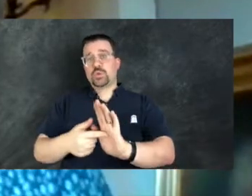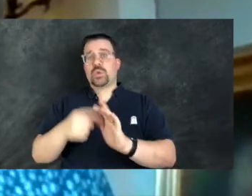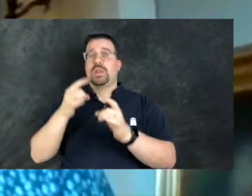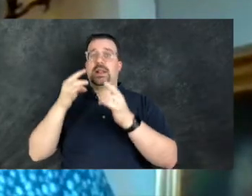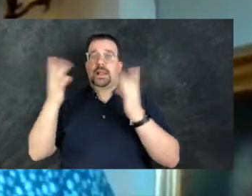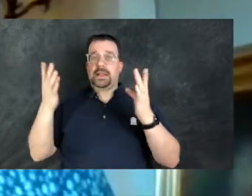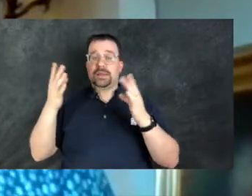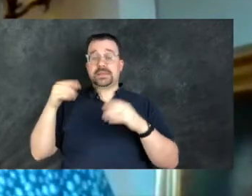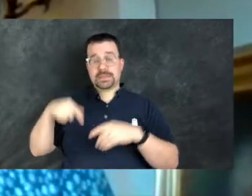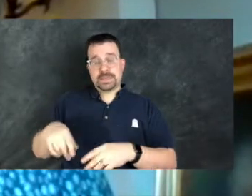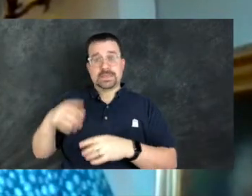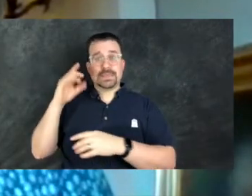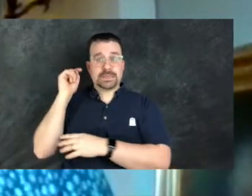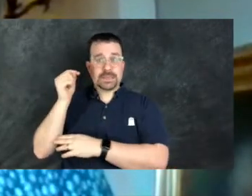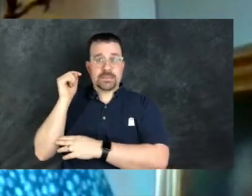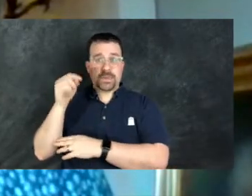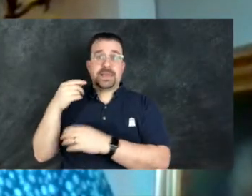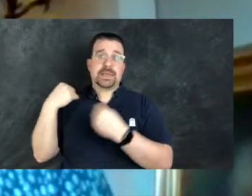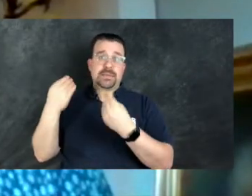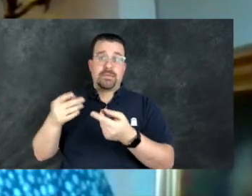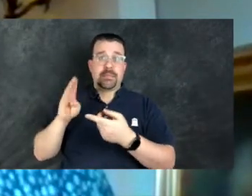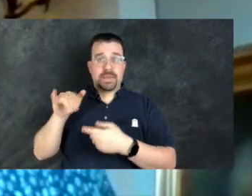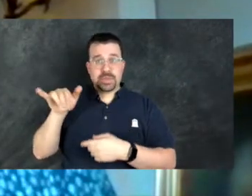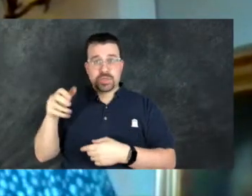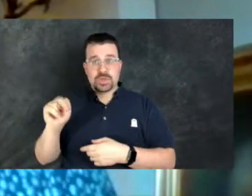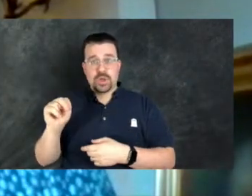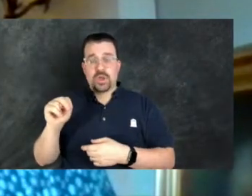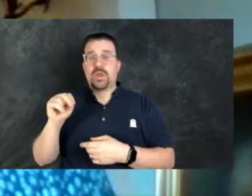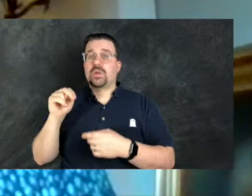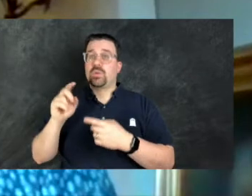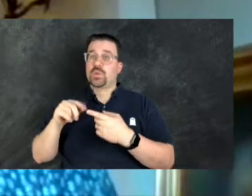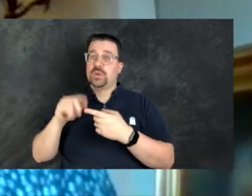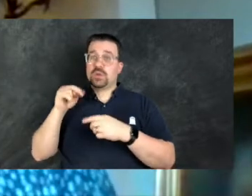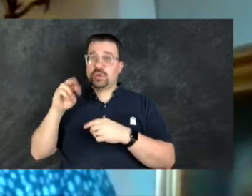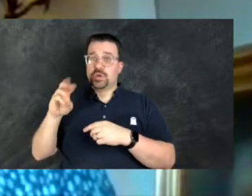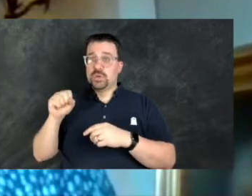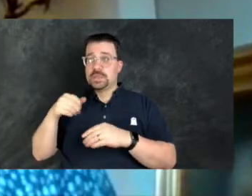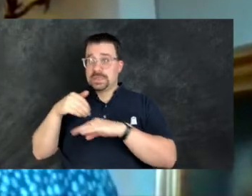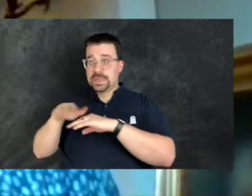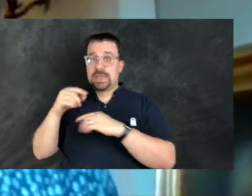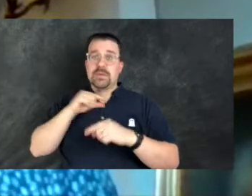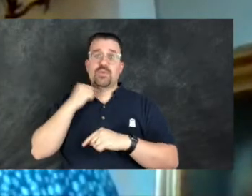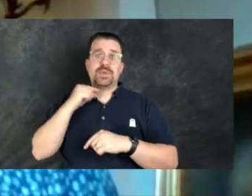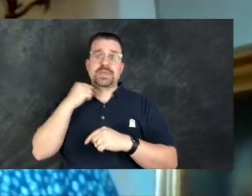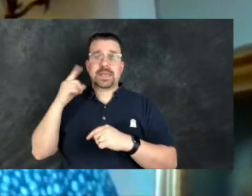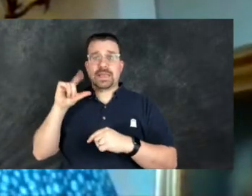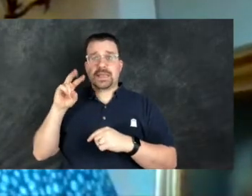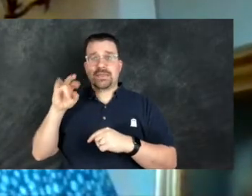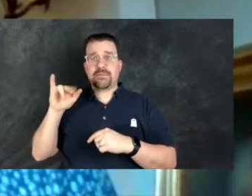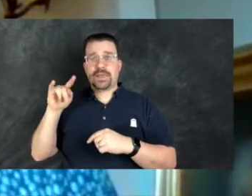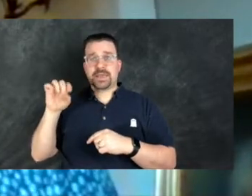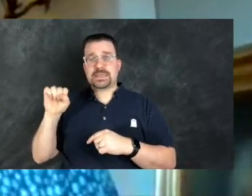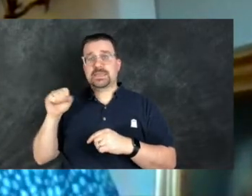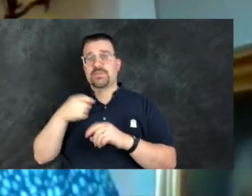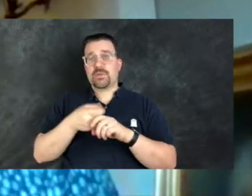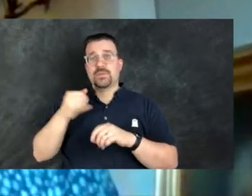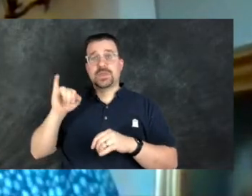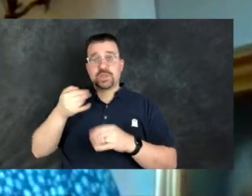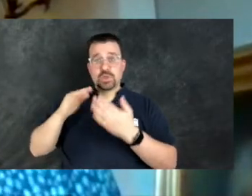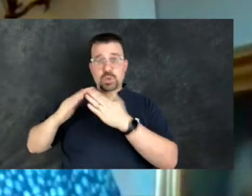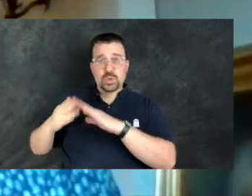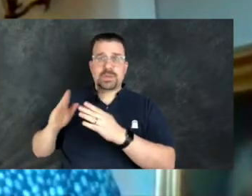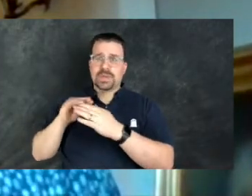is the testimony given by John when the Jews sent priests and Levites from Jerusalem to ask